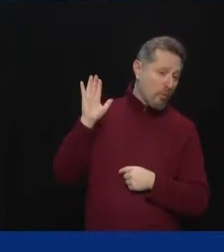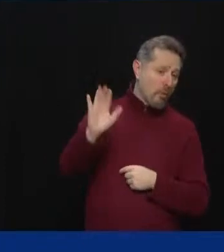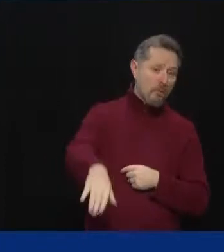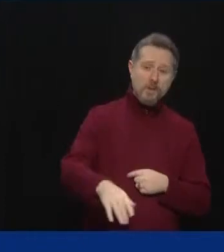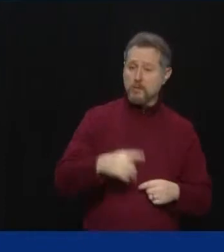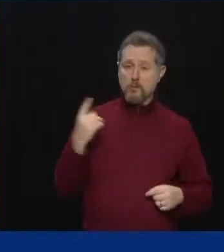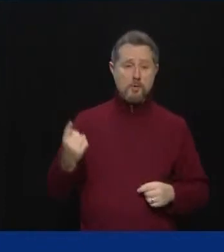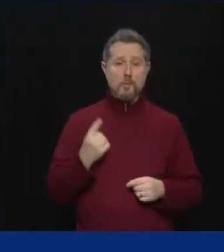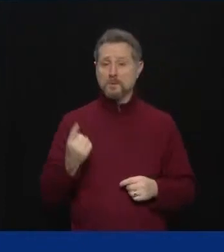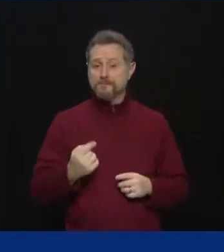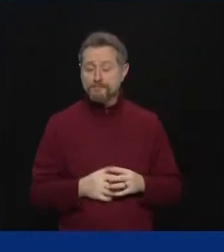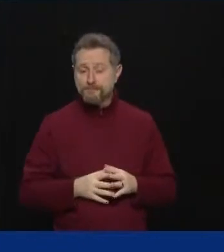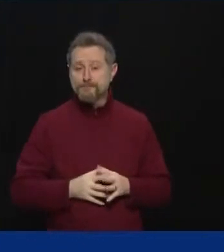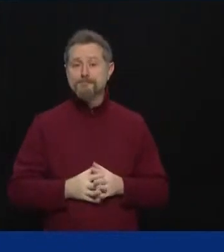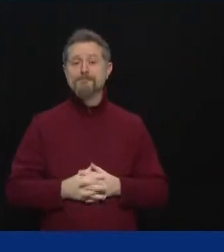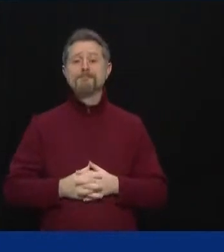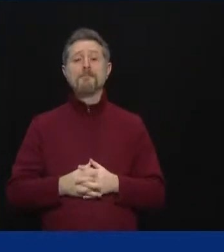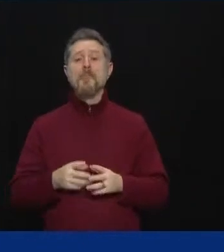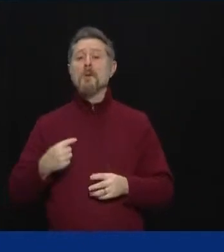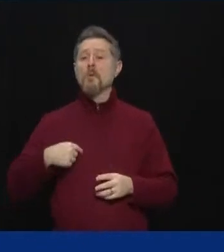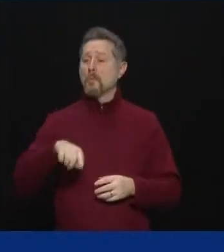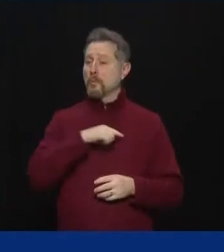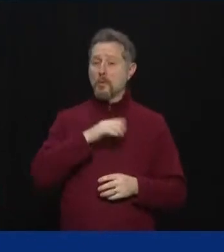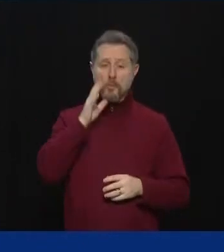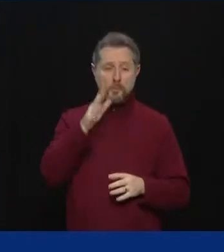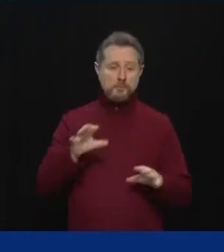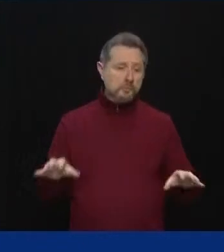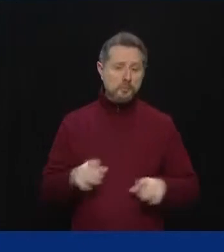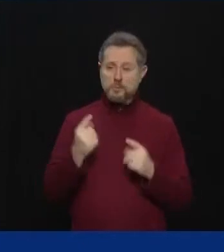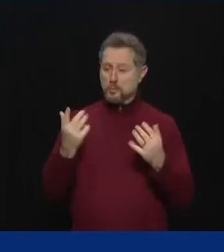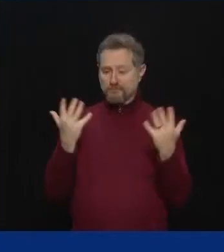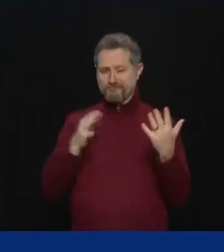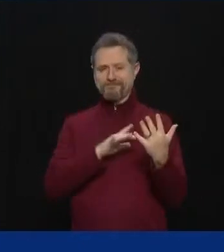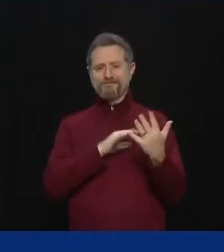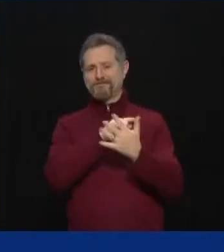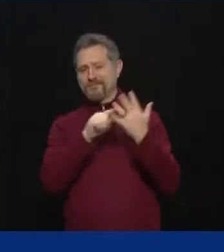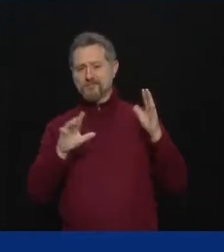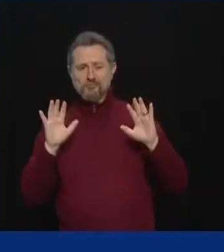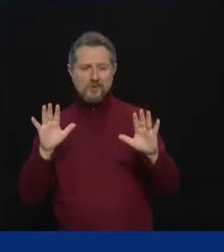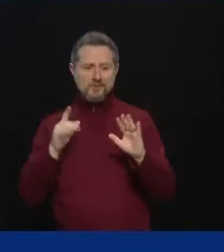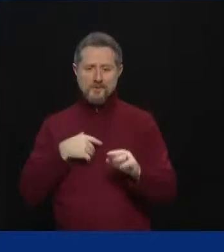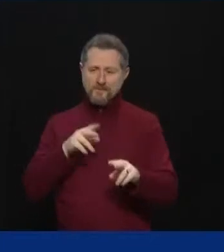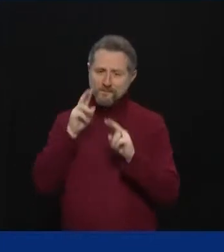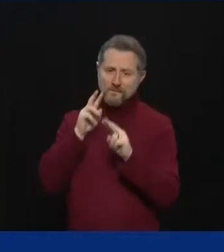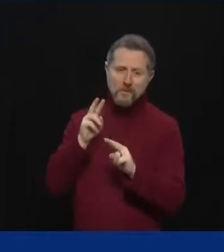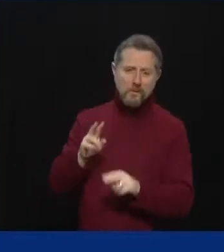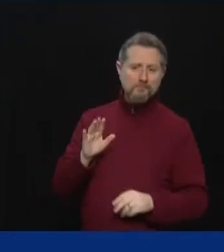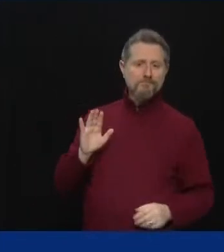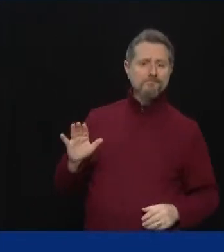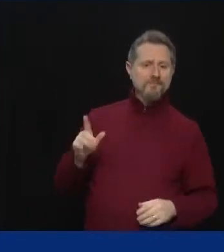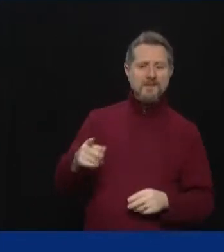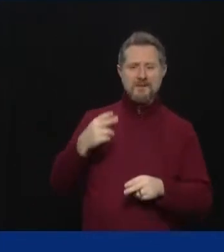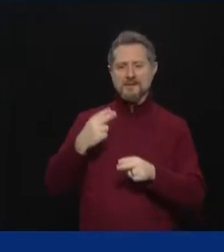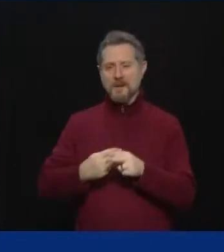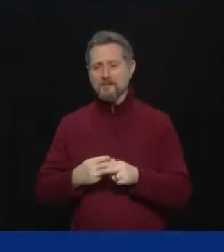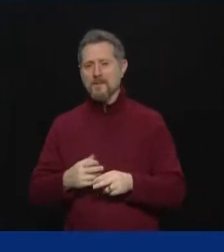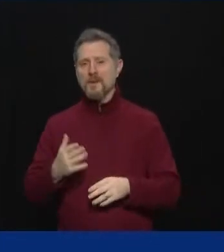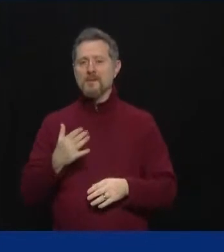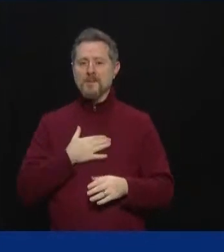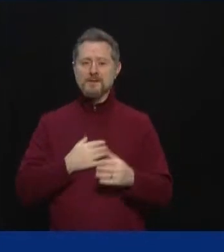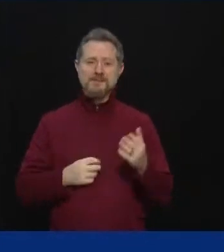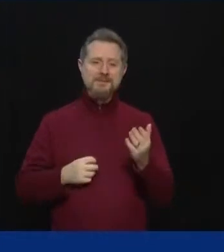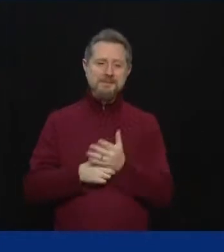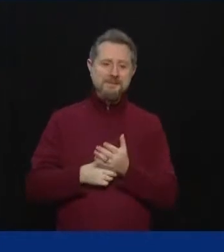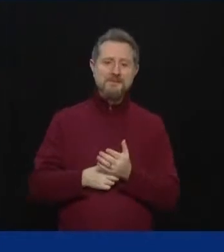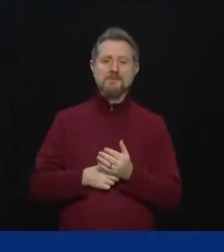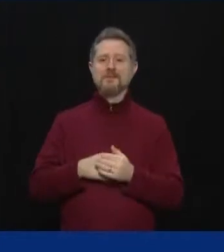not the case, and we are going to do great things. And I look forward to having her on the ticket as we head into the November election together. And